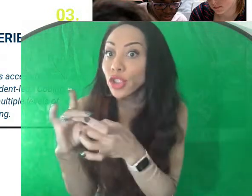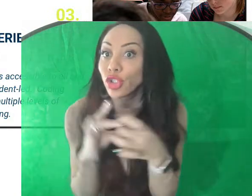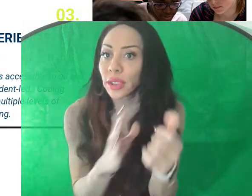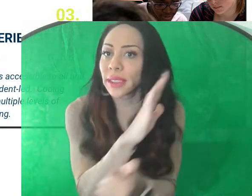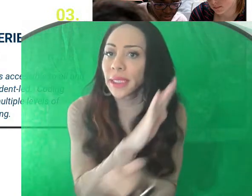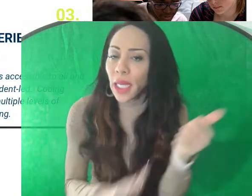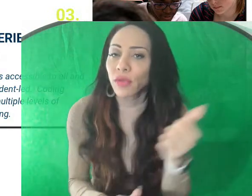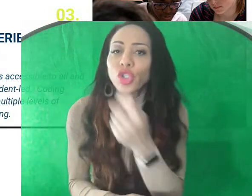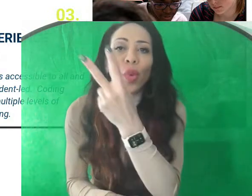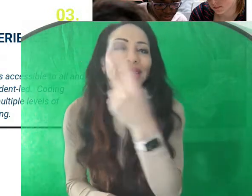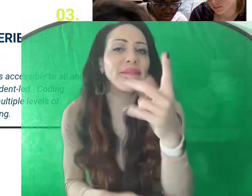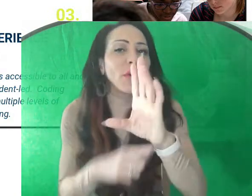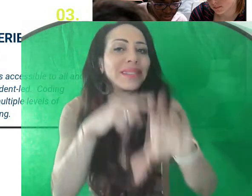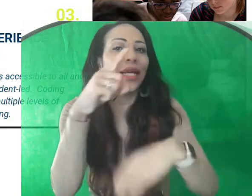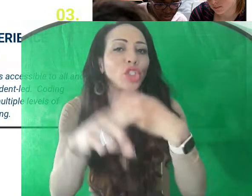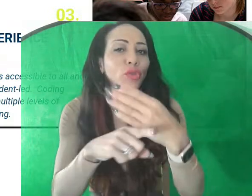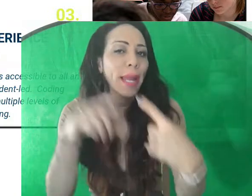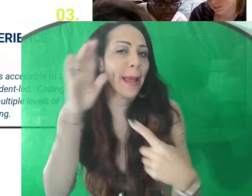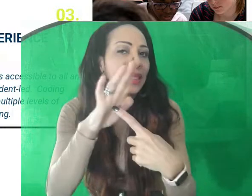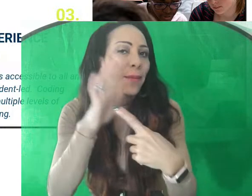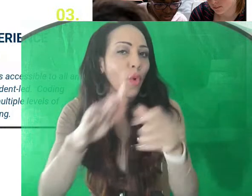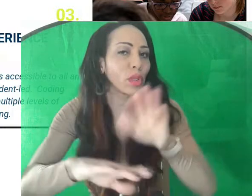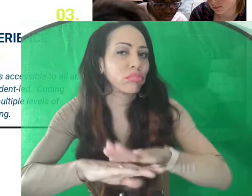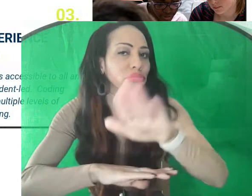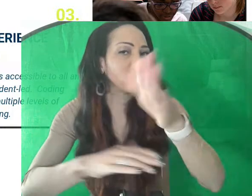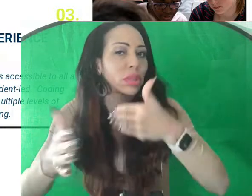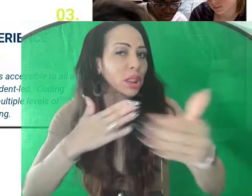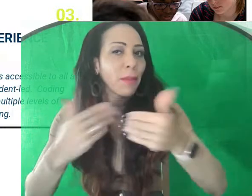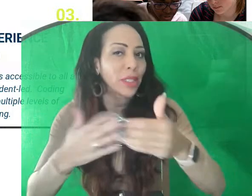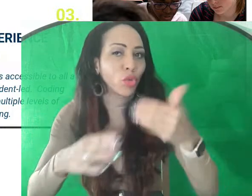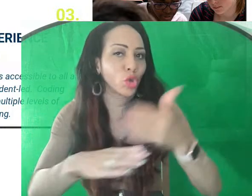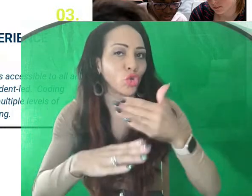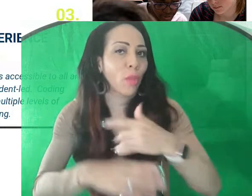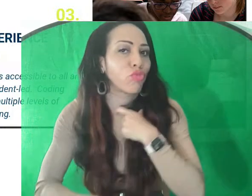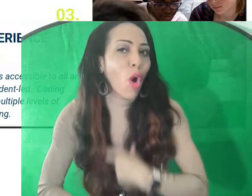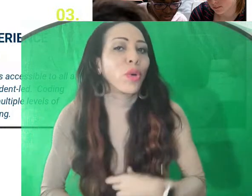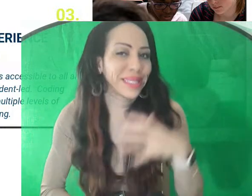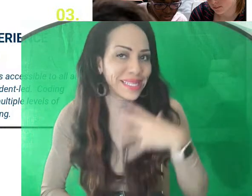the future, no matter what job they're going to do. Yeah.